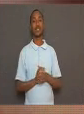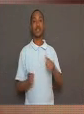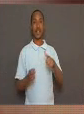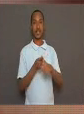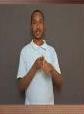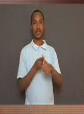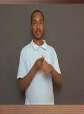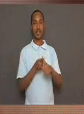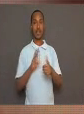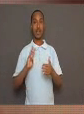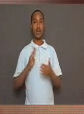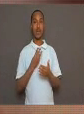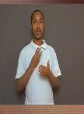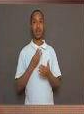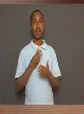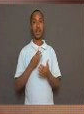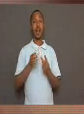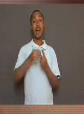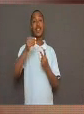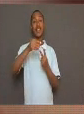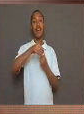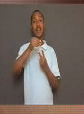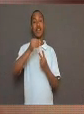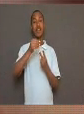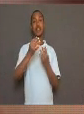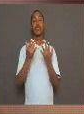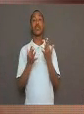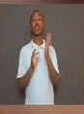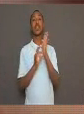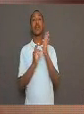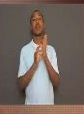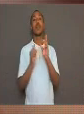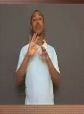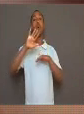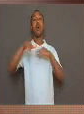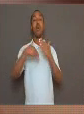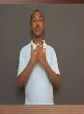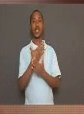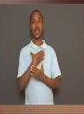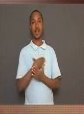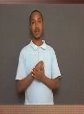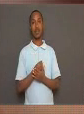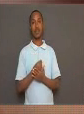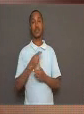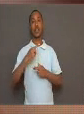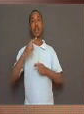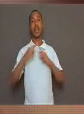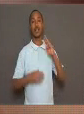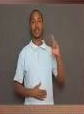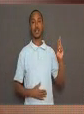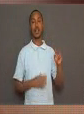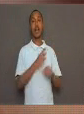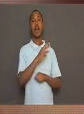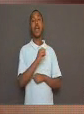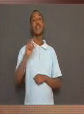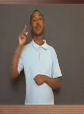First, we will assign oxidation numbers to all of the elements of the reactants